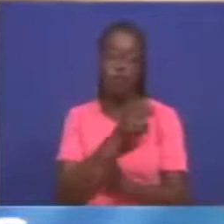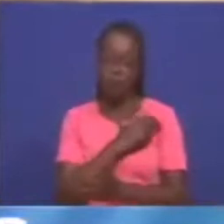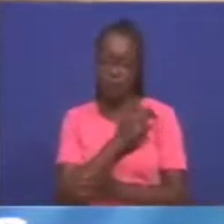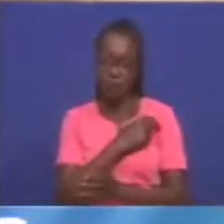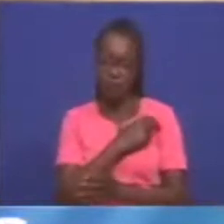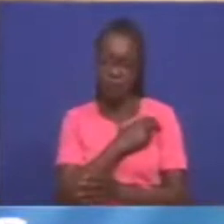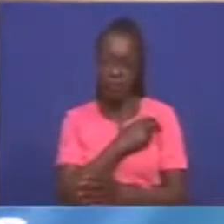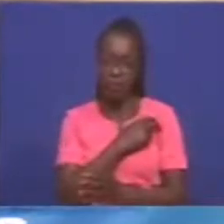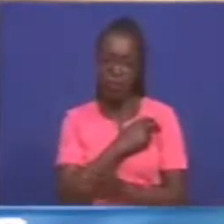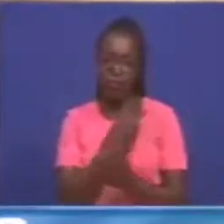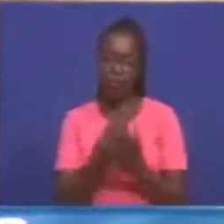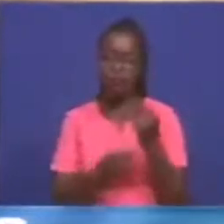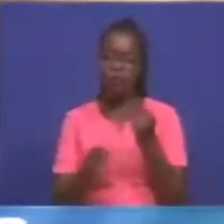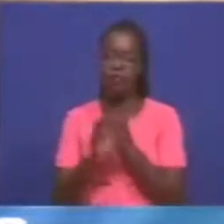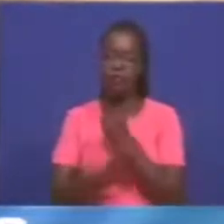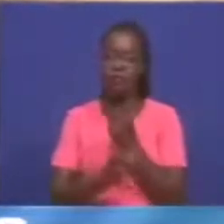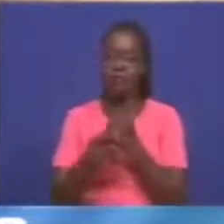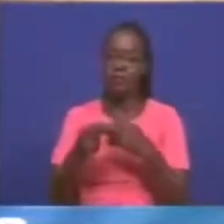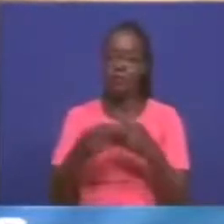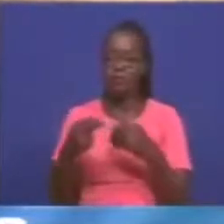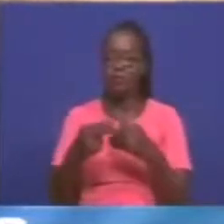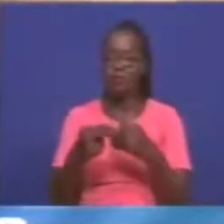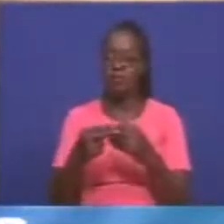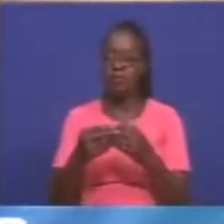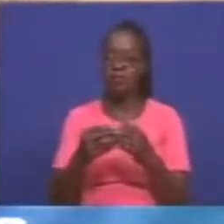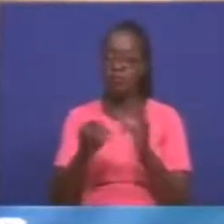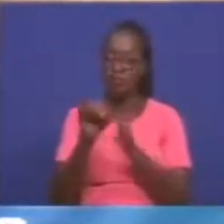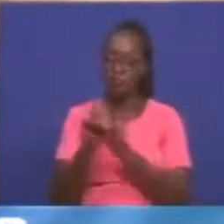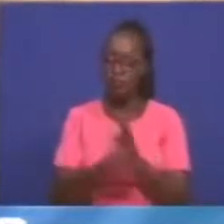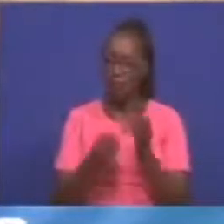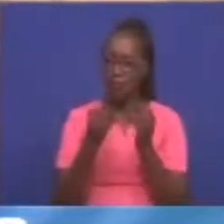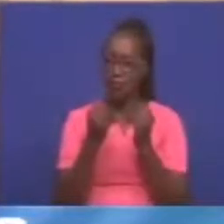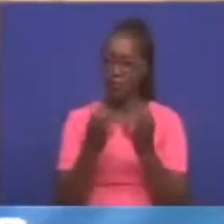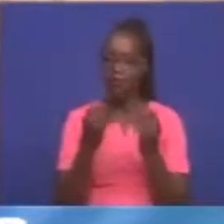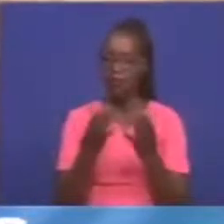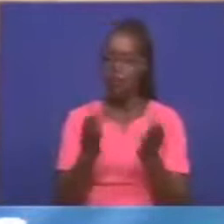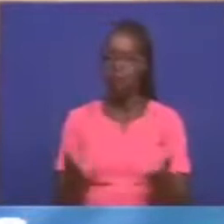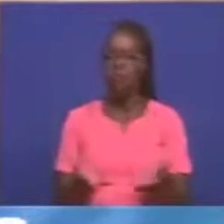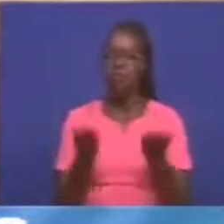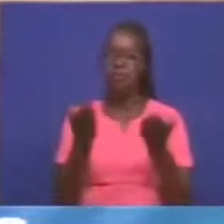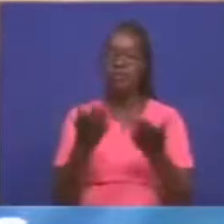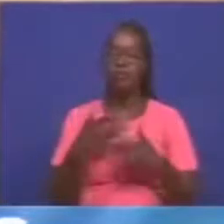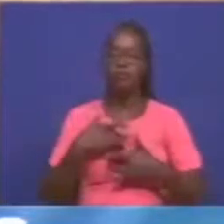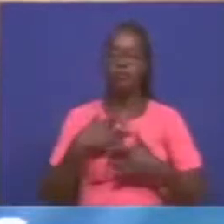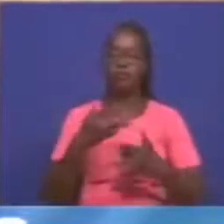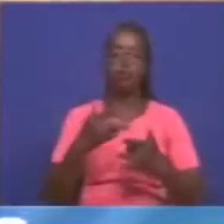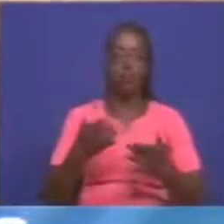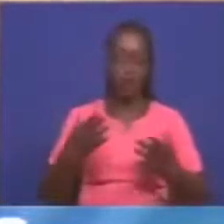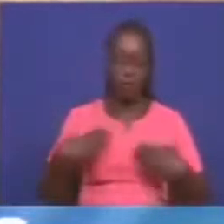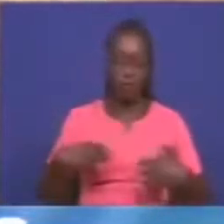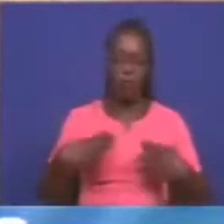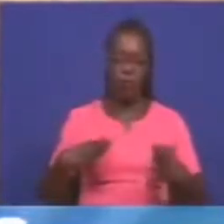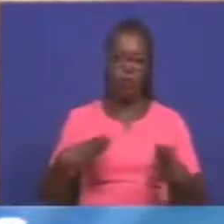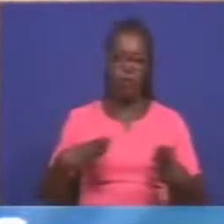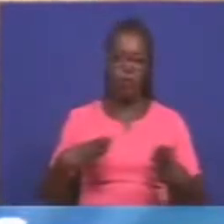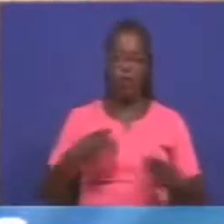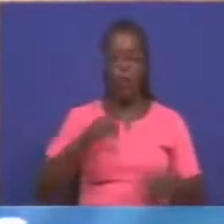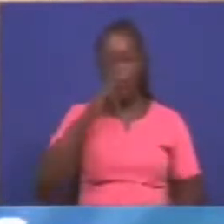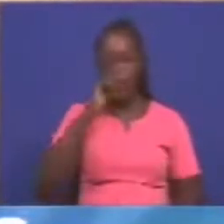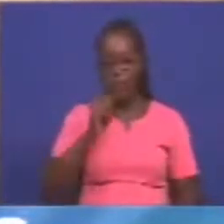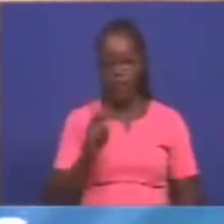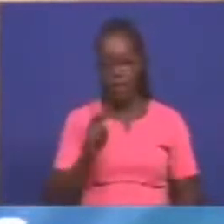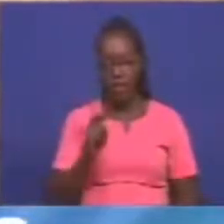consultations touching on a wide range of subjects to promote the interests of the people of